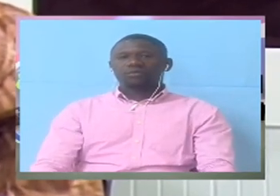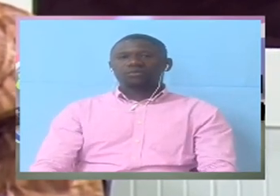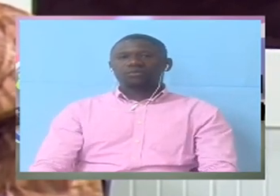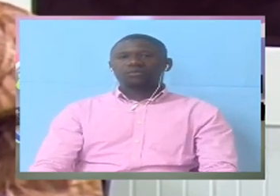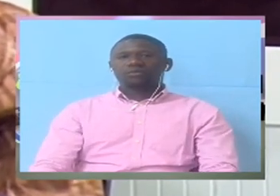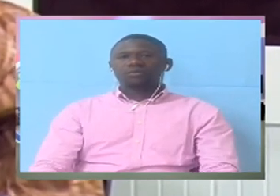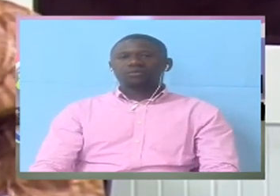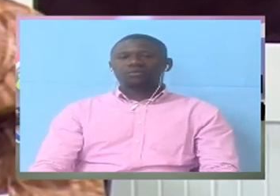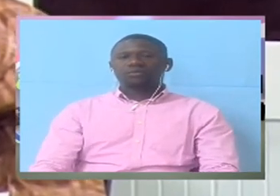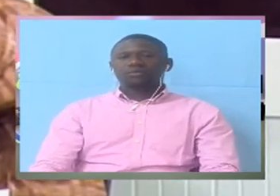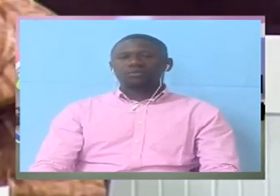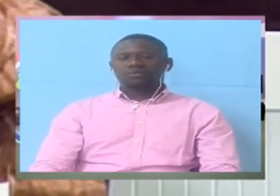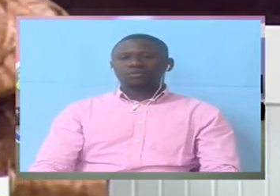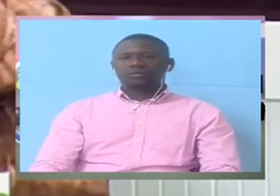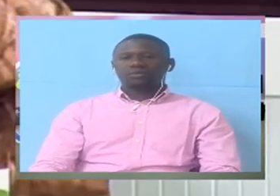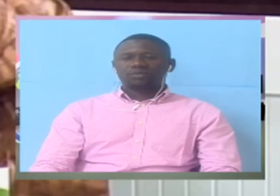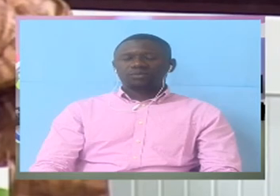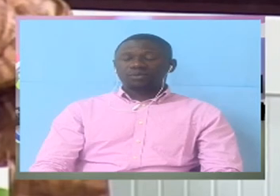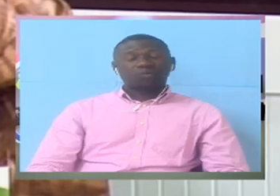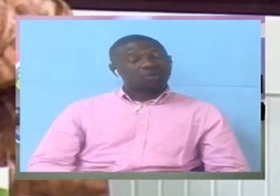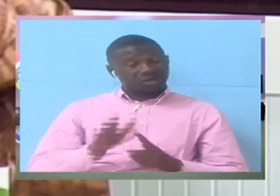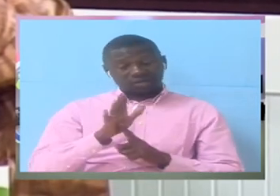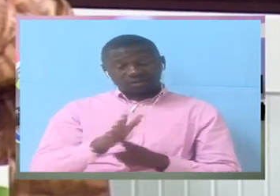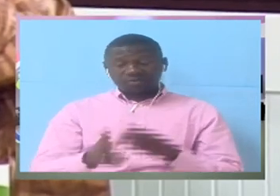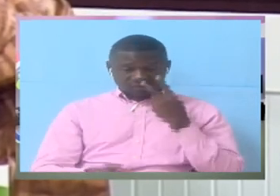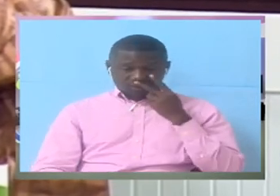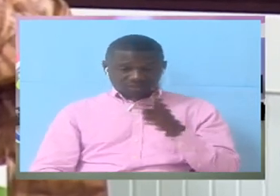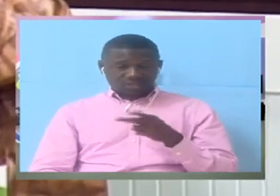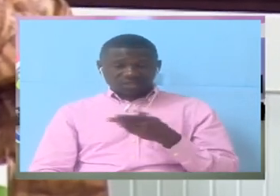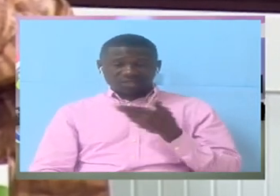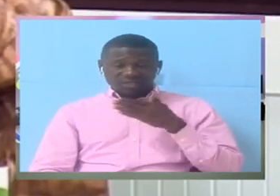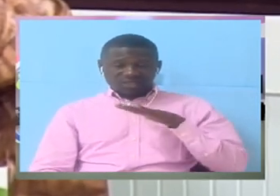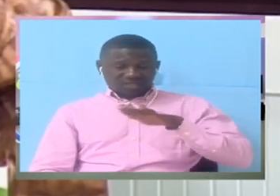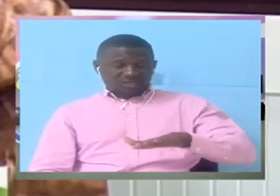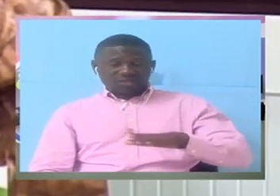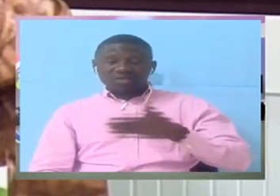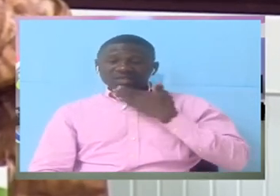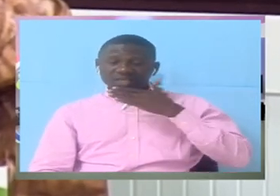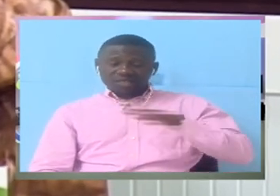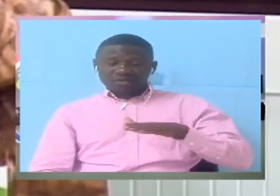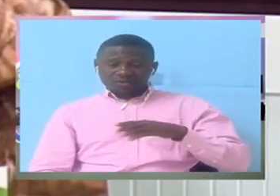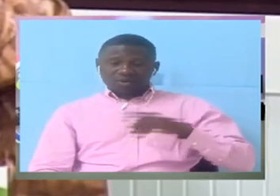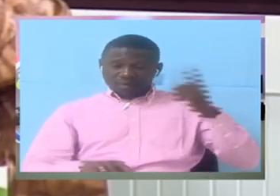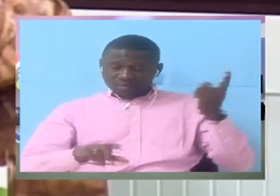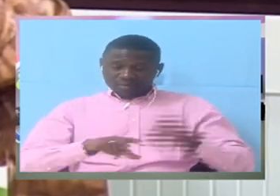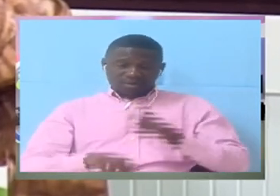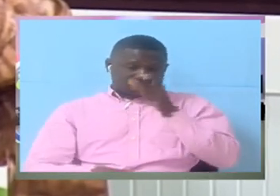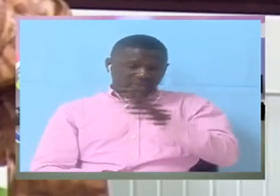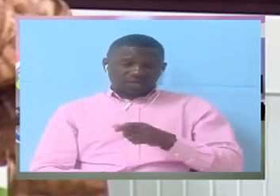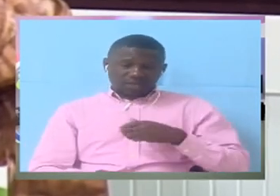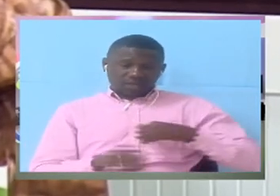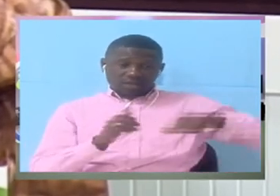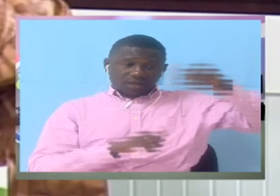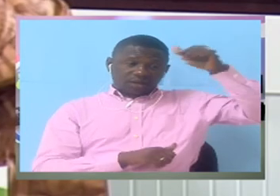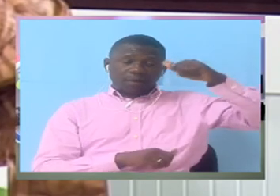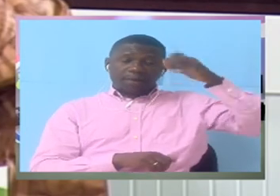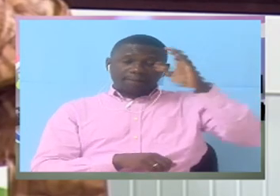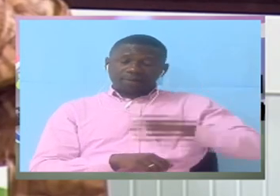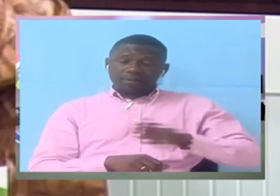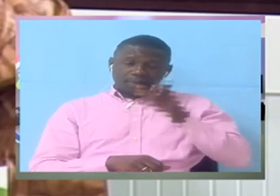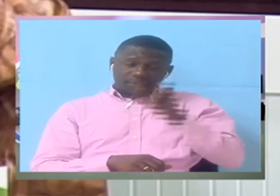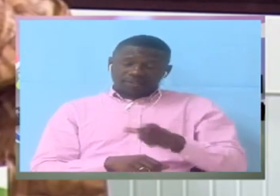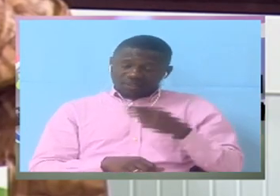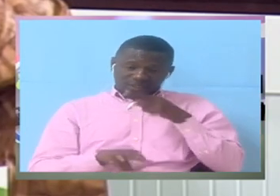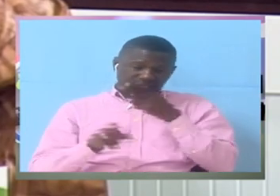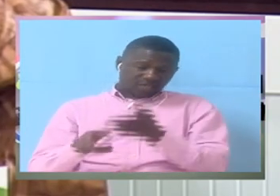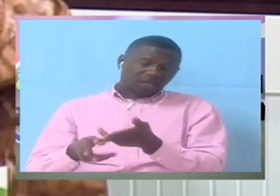Well, if you see a child beating someone and an elderly person is present and that person says nothing,